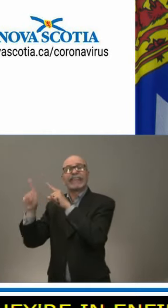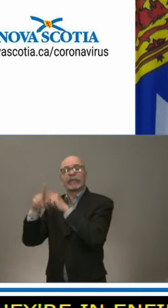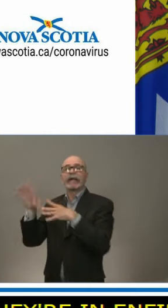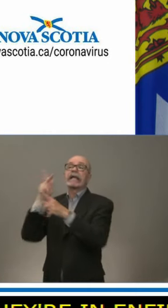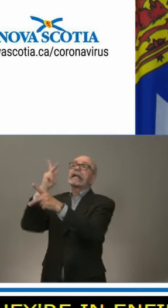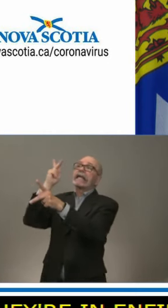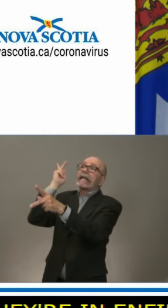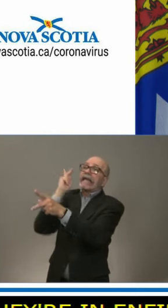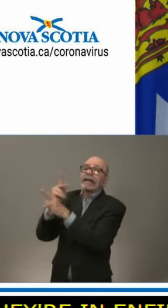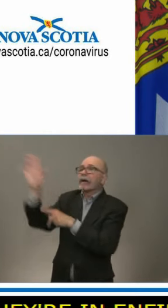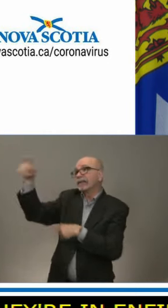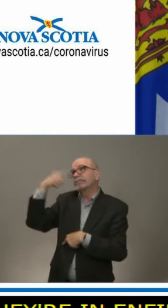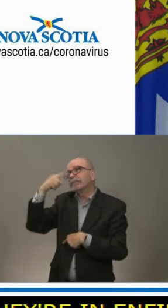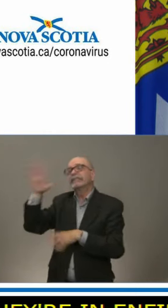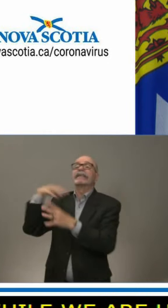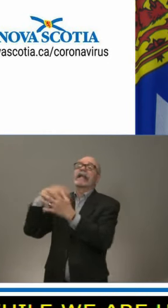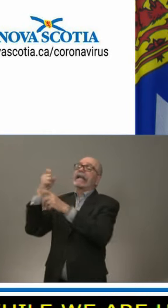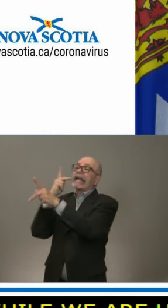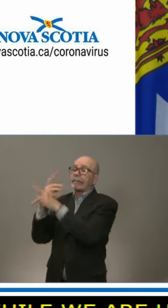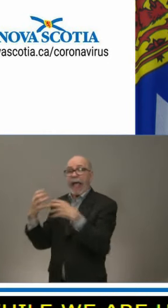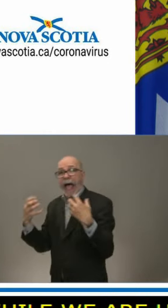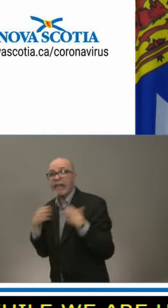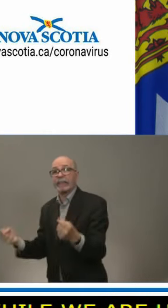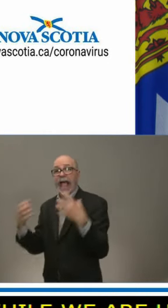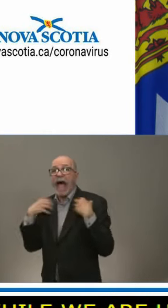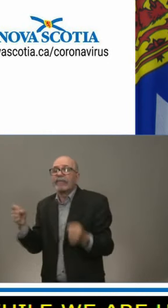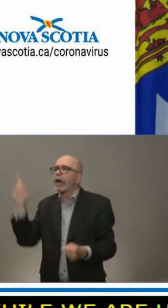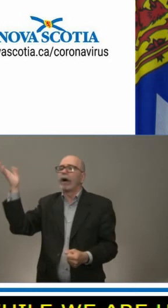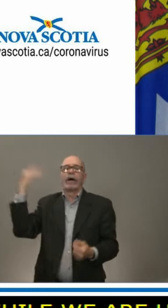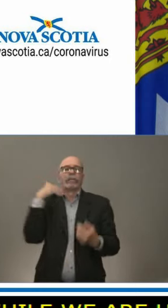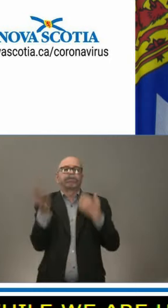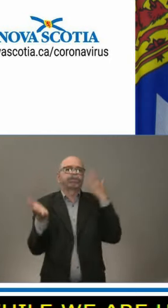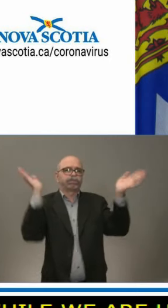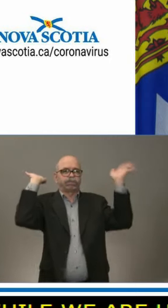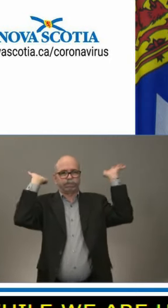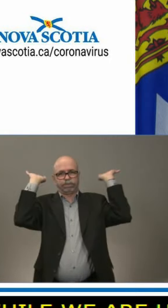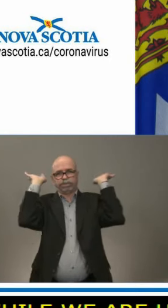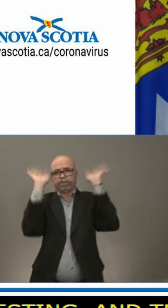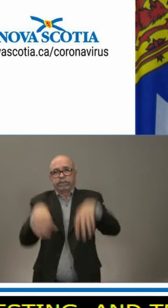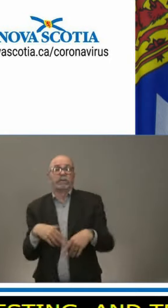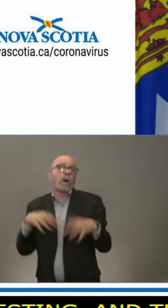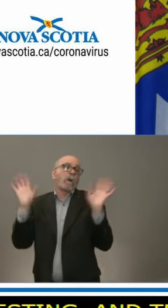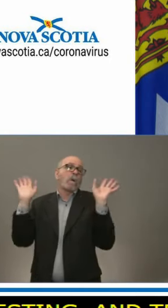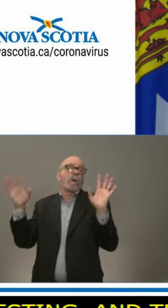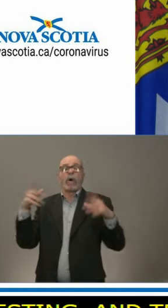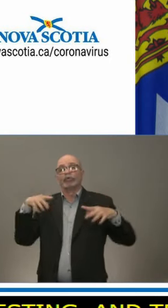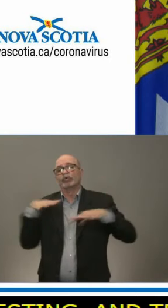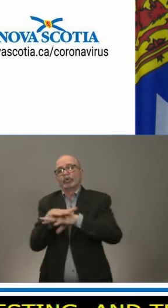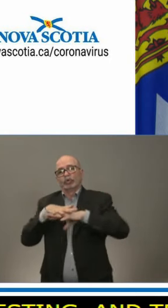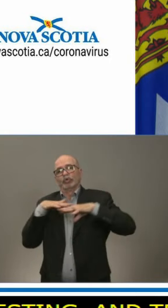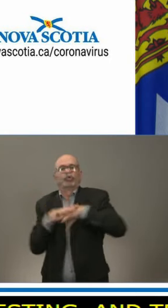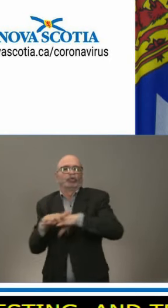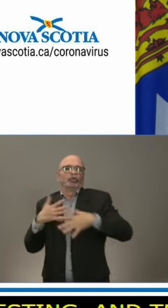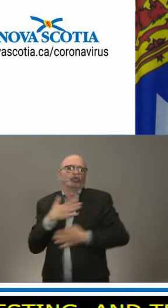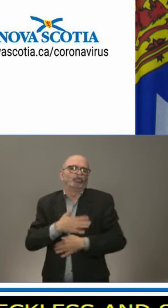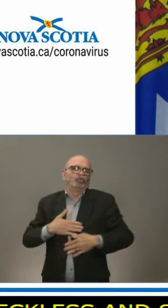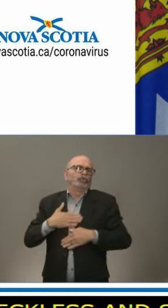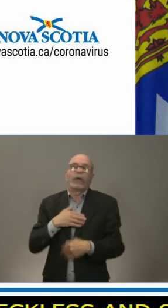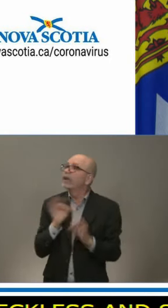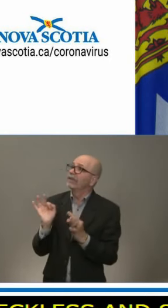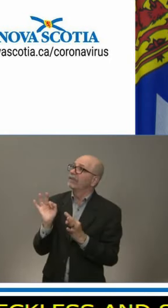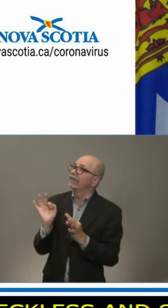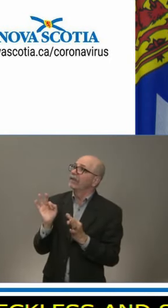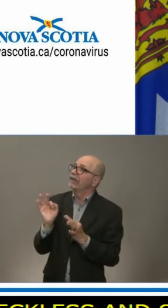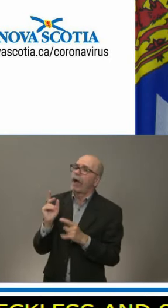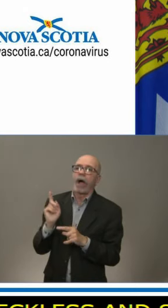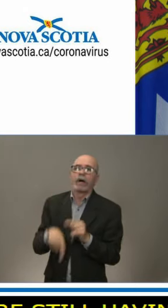reckless and selfish few in some of these communities are still having parties. I can't even believe that after everything we've been talking about,